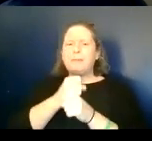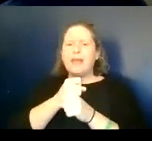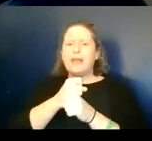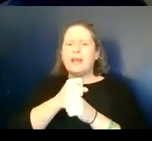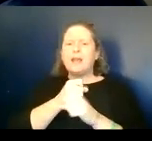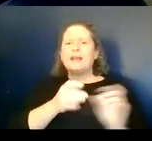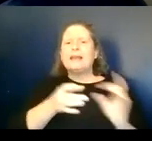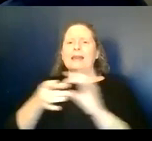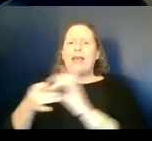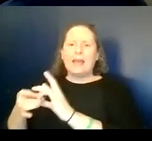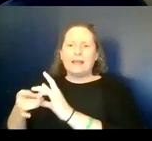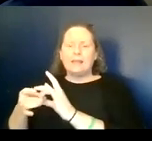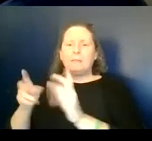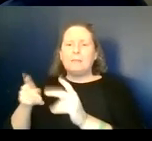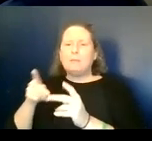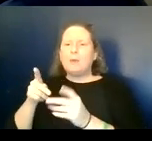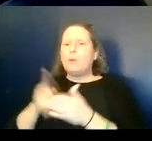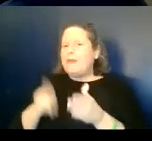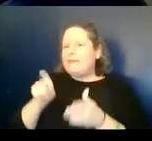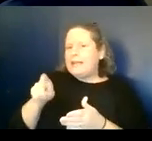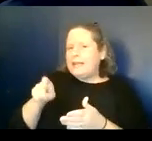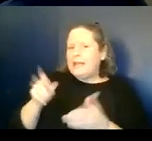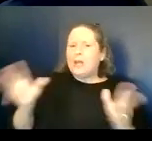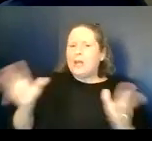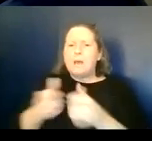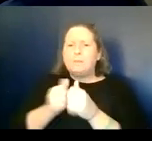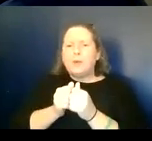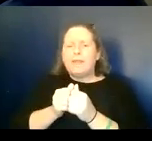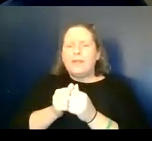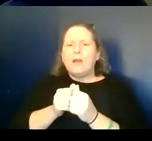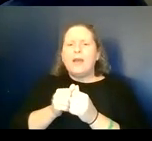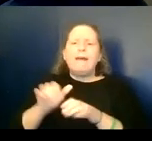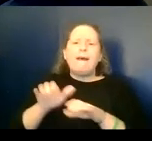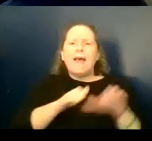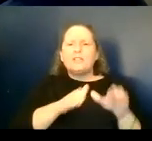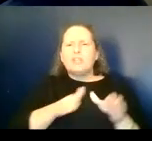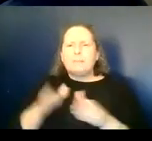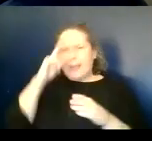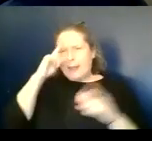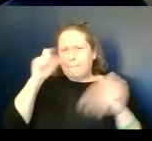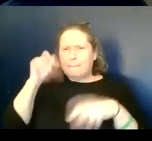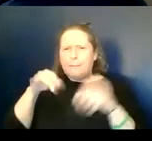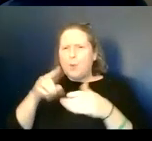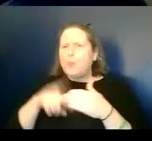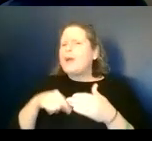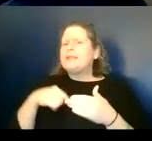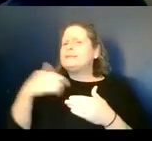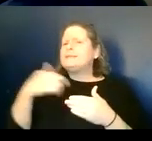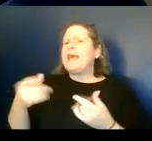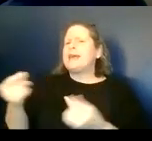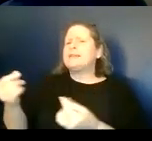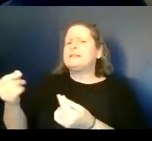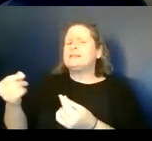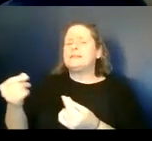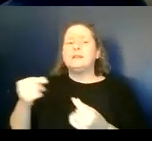and come together, right? And kind of action plan what comes next. We also have additional events that are going to be